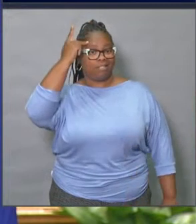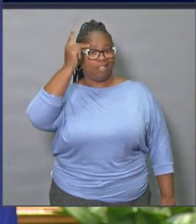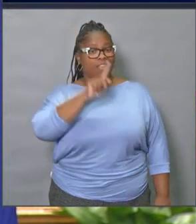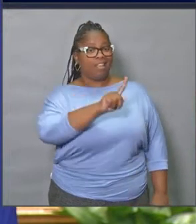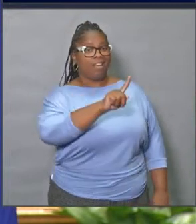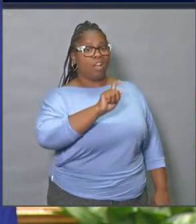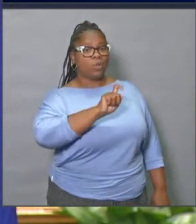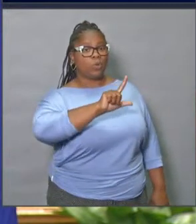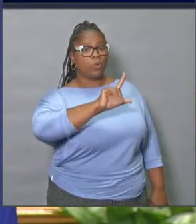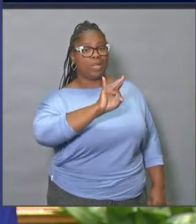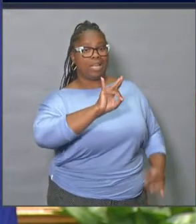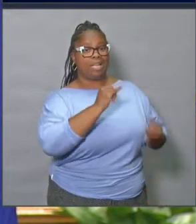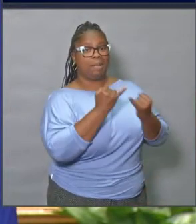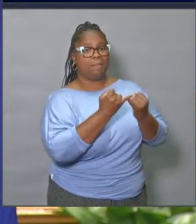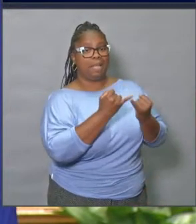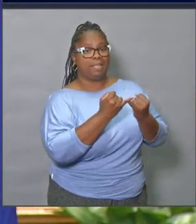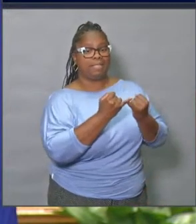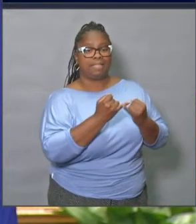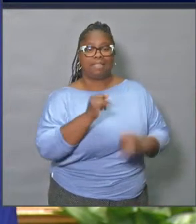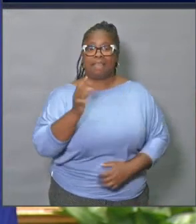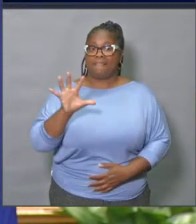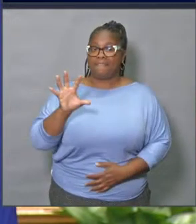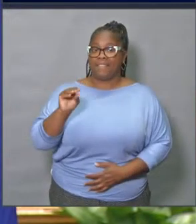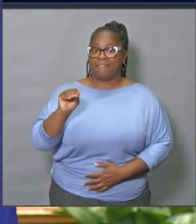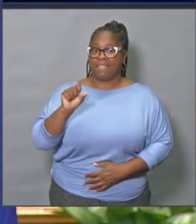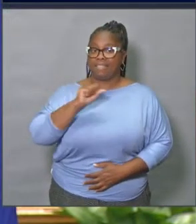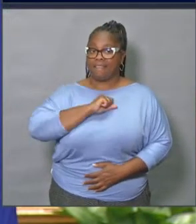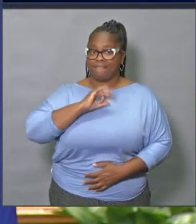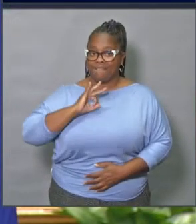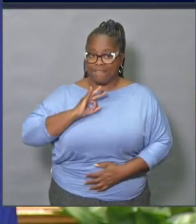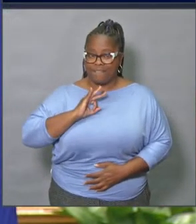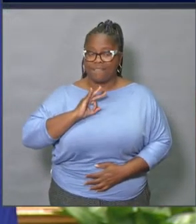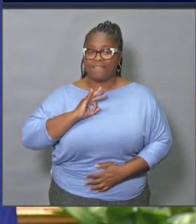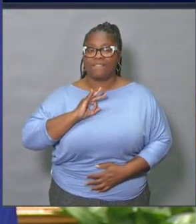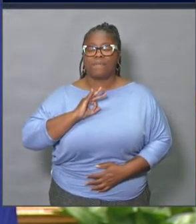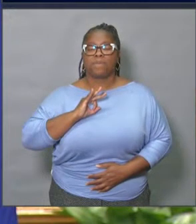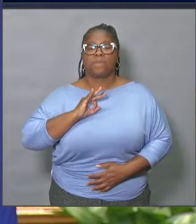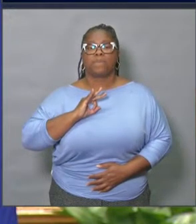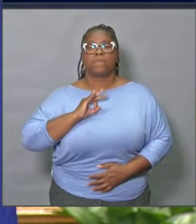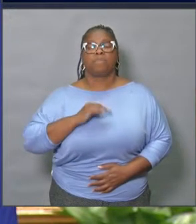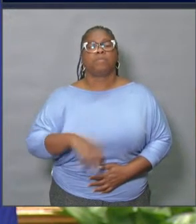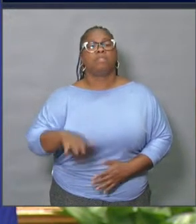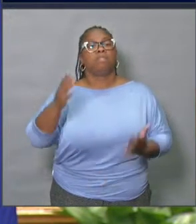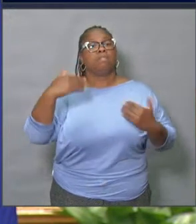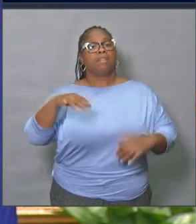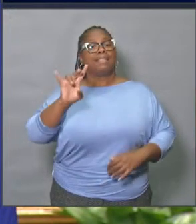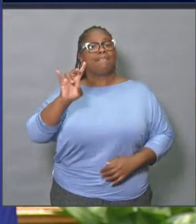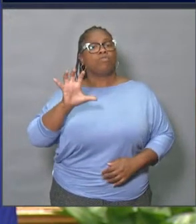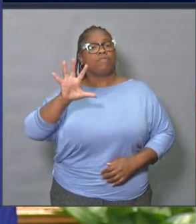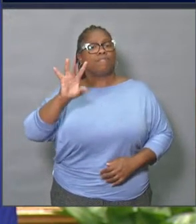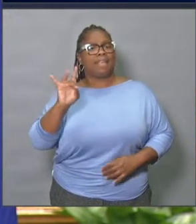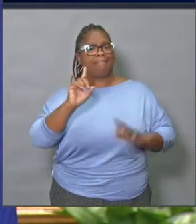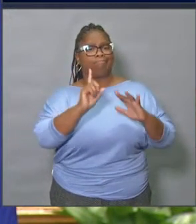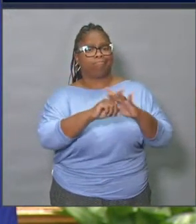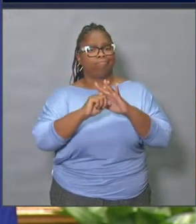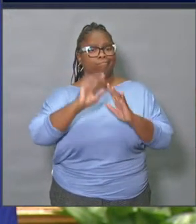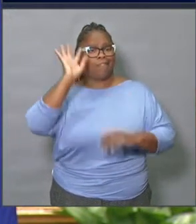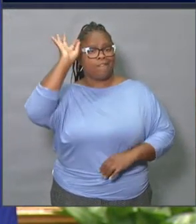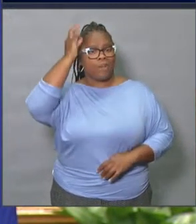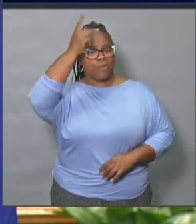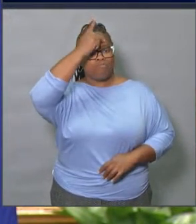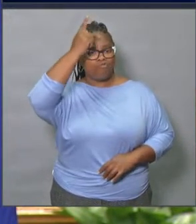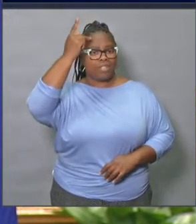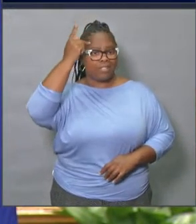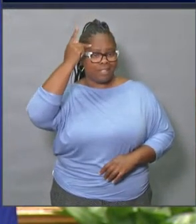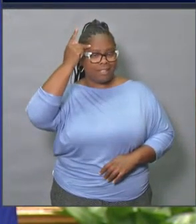among people who are incarcerated, and 50 among staff. And there are 758 cases in the federal prison